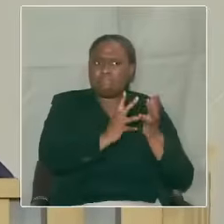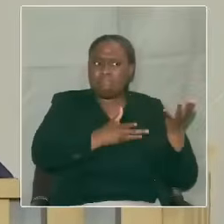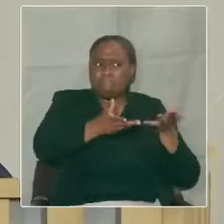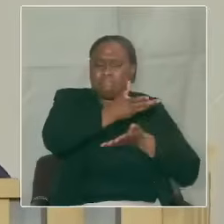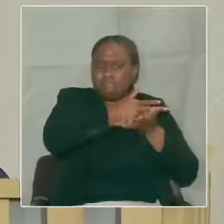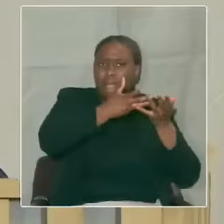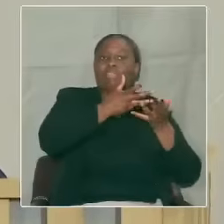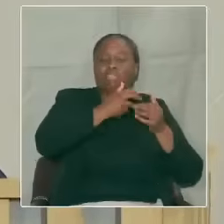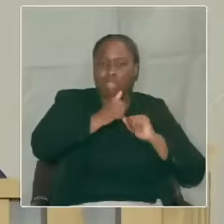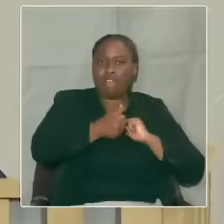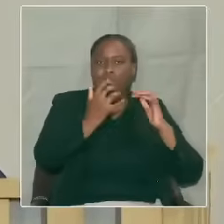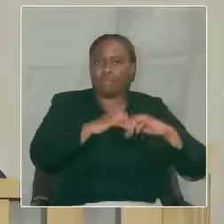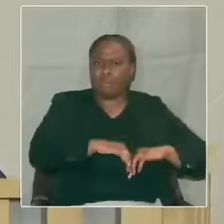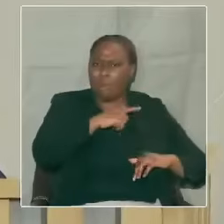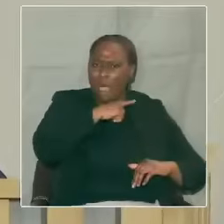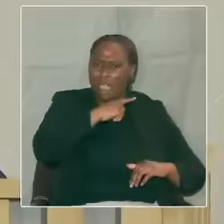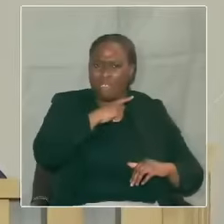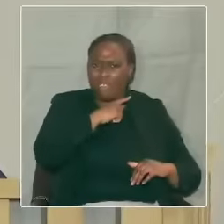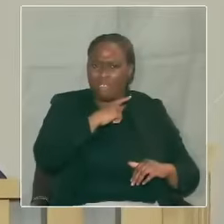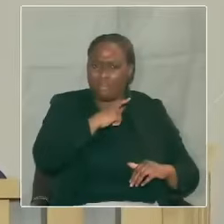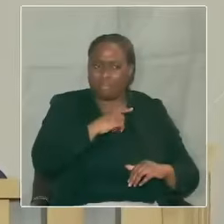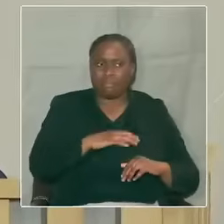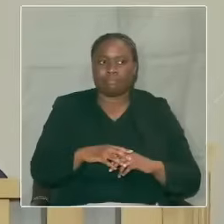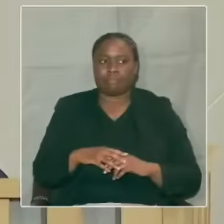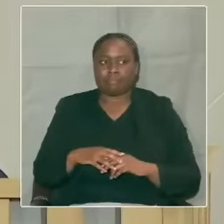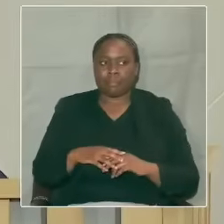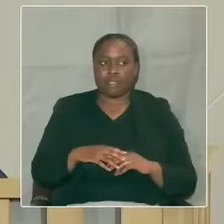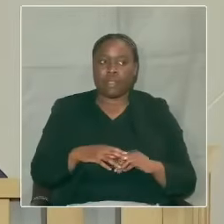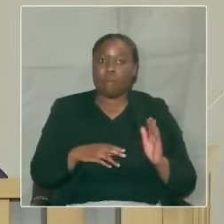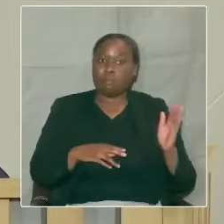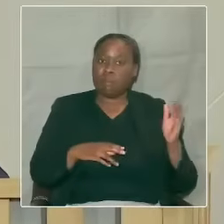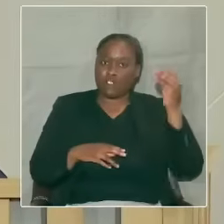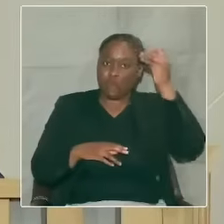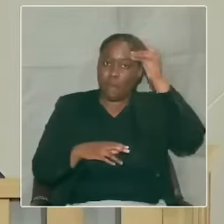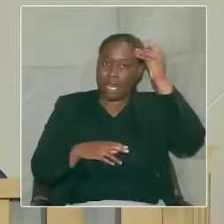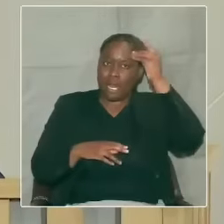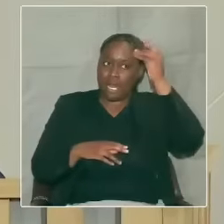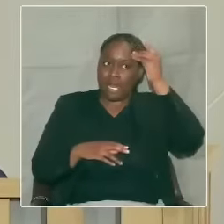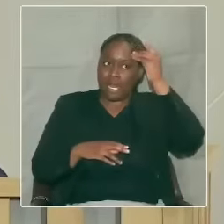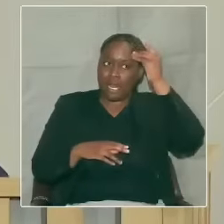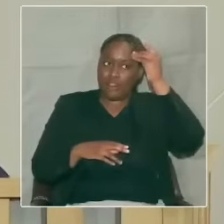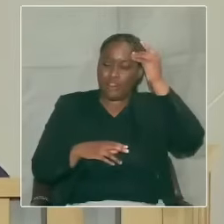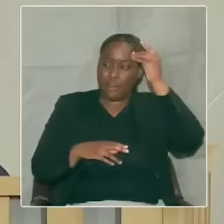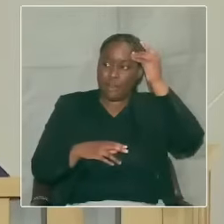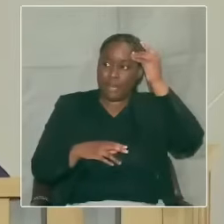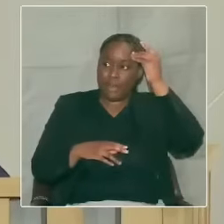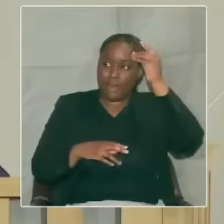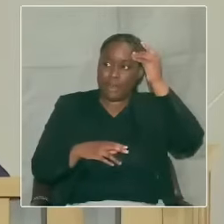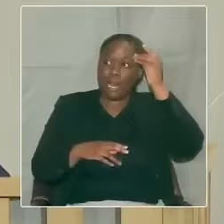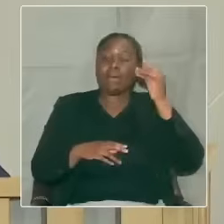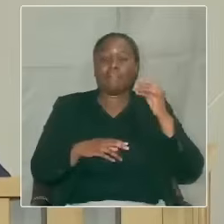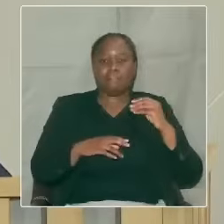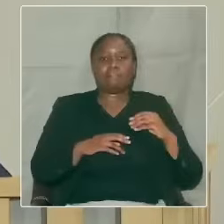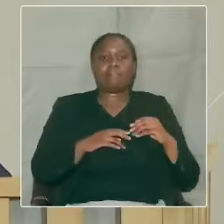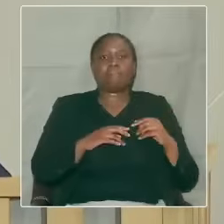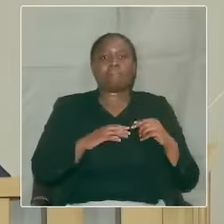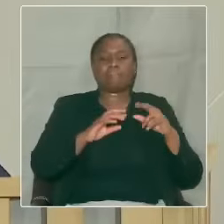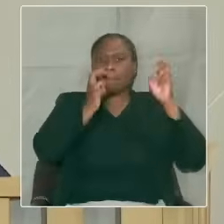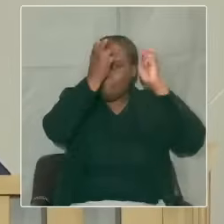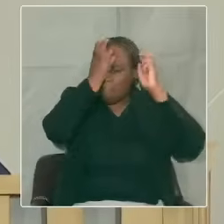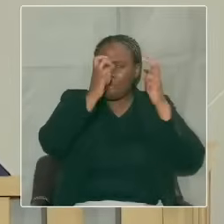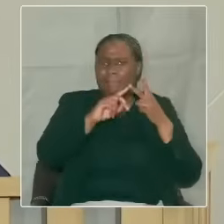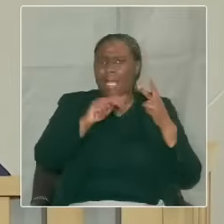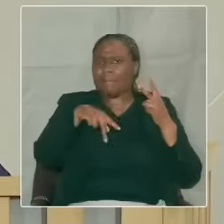Well, when we were there, because we were in Durban as those departments, we could not